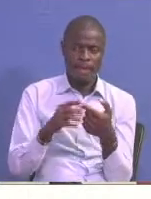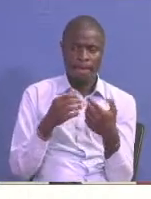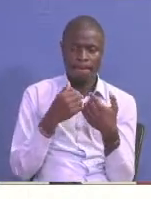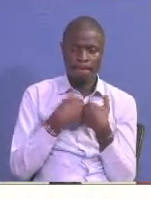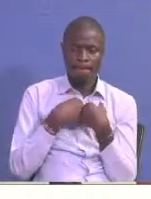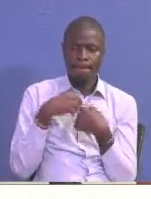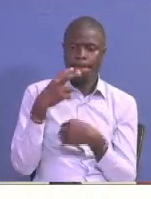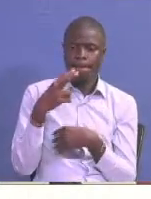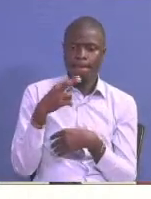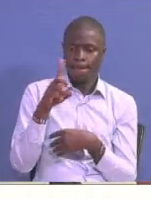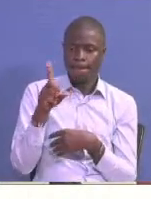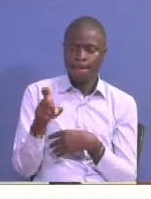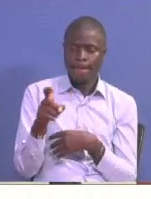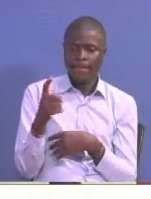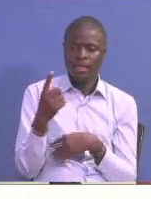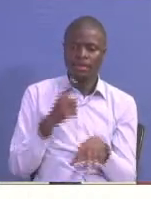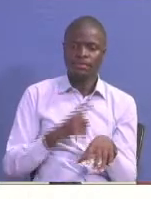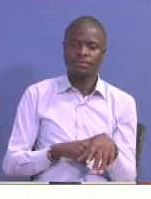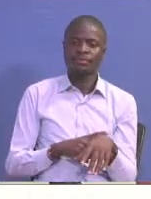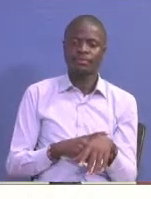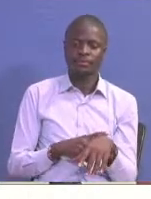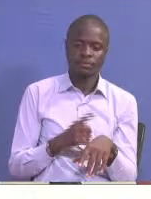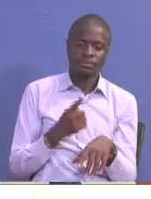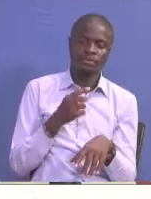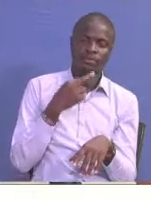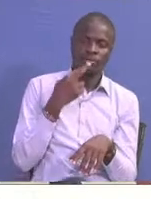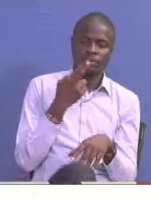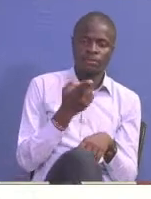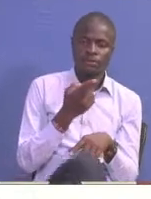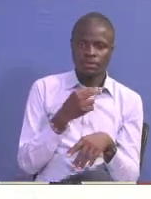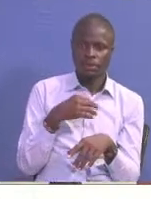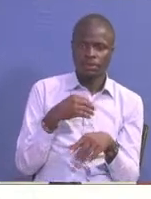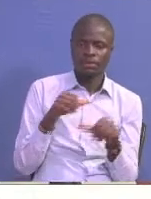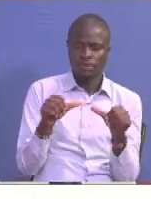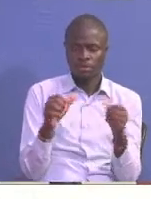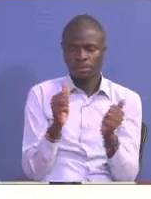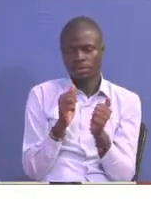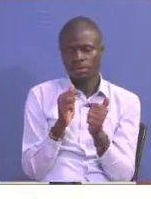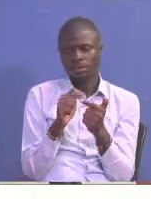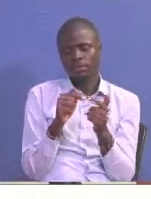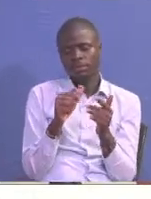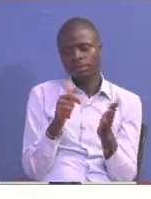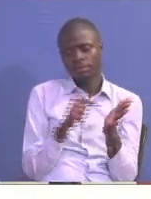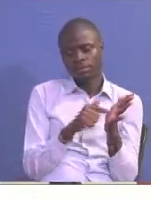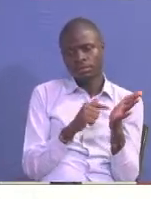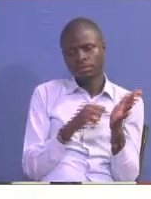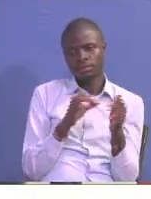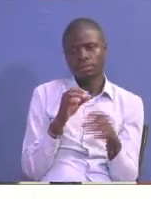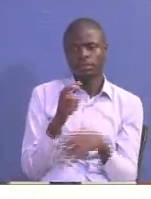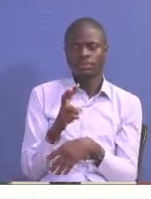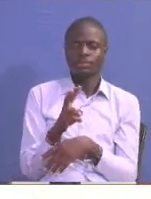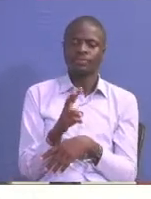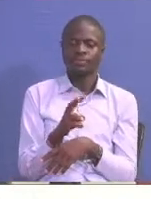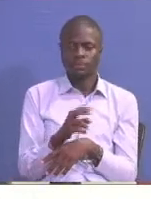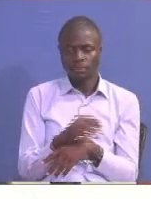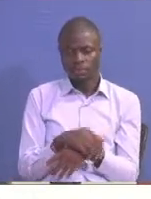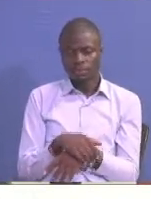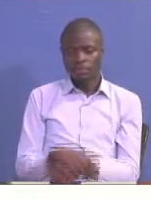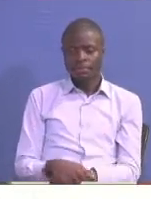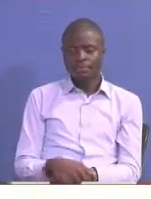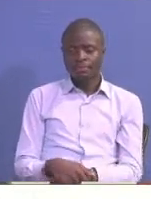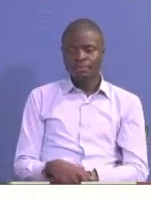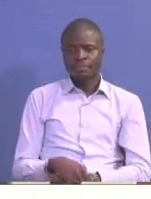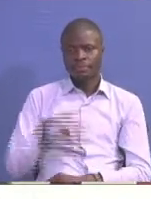2 questions at a time. Once he responds, then we go to another list of 2. Thank you. So we'll have a question